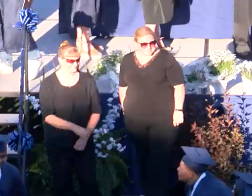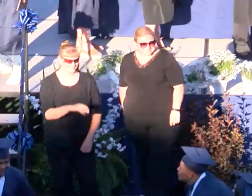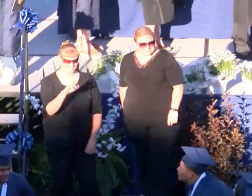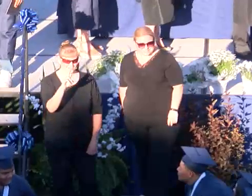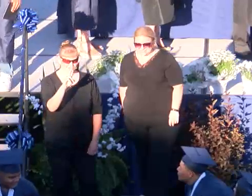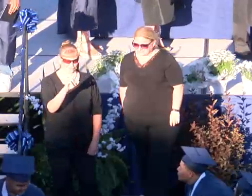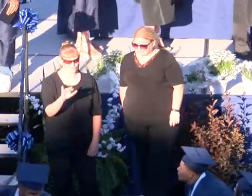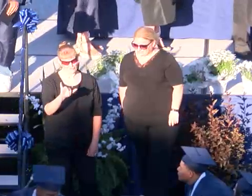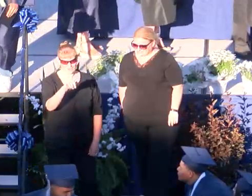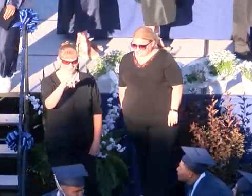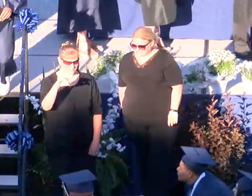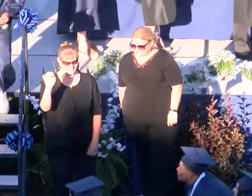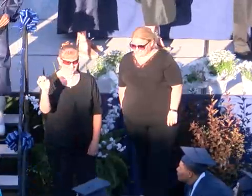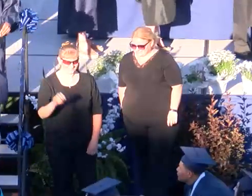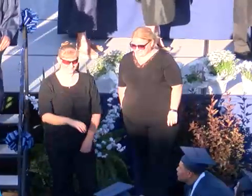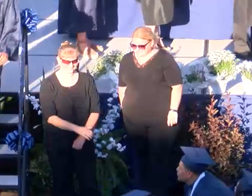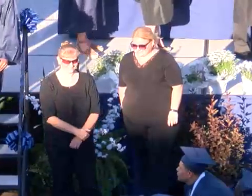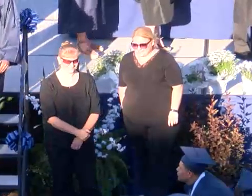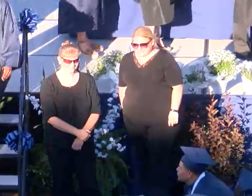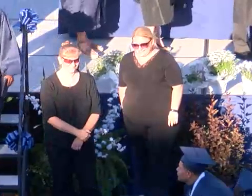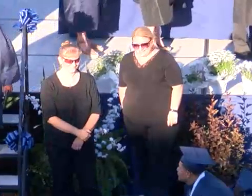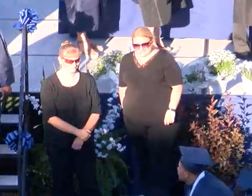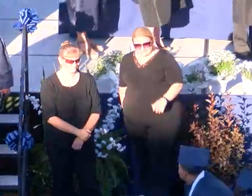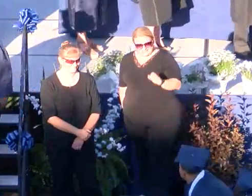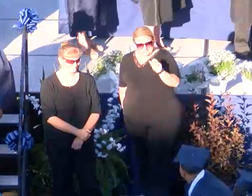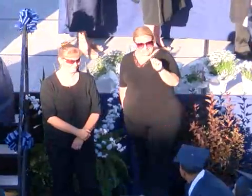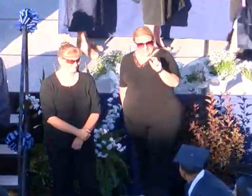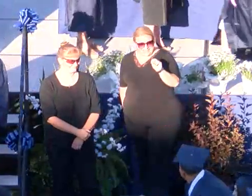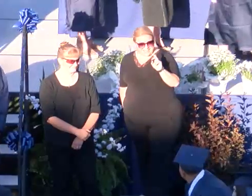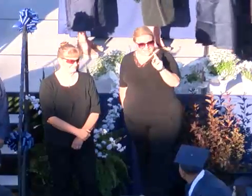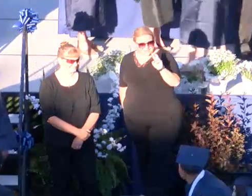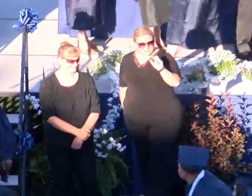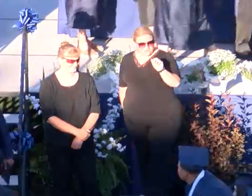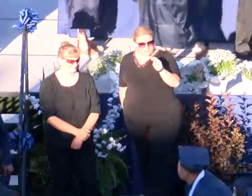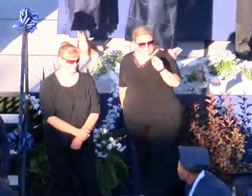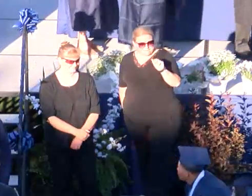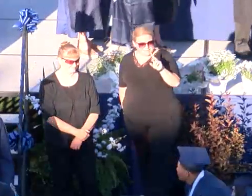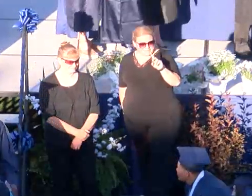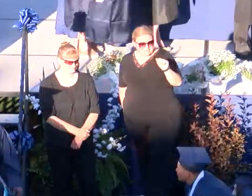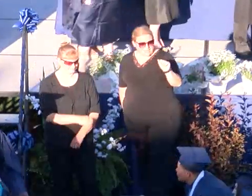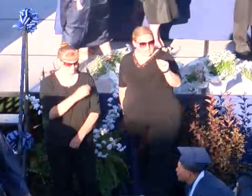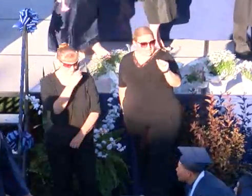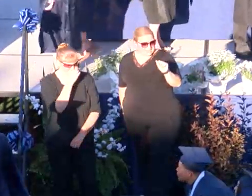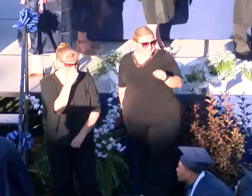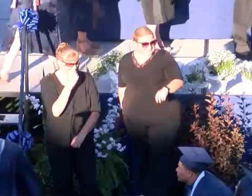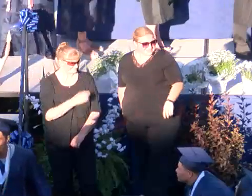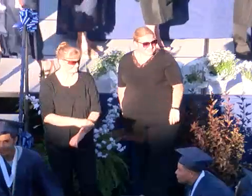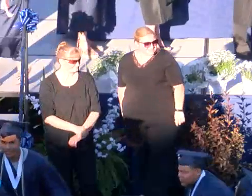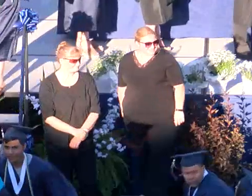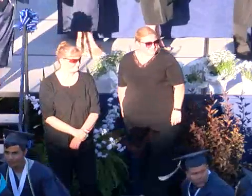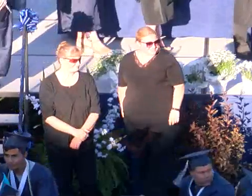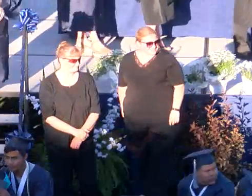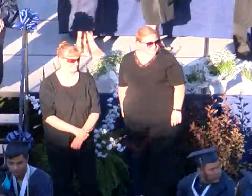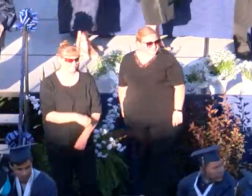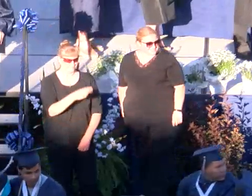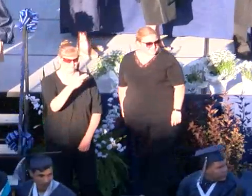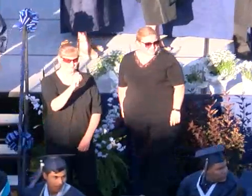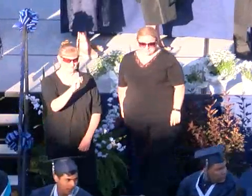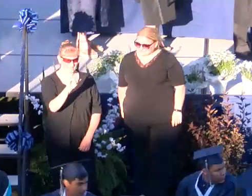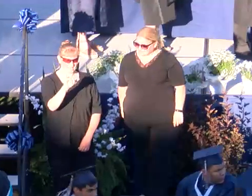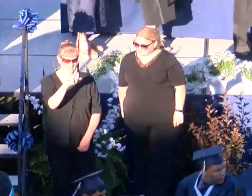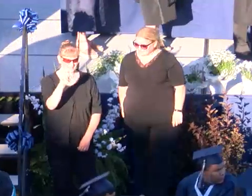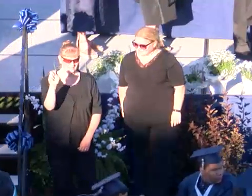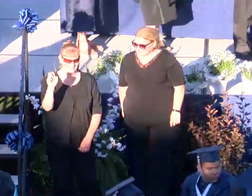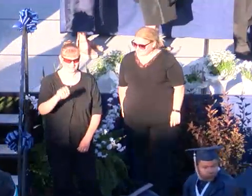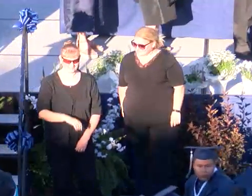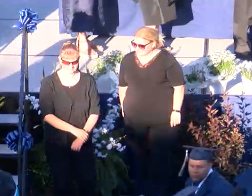Riley Joe Downs. Andromeda Magdalena Juarez. Haley Bullis.